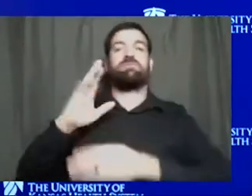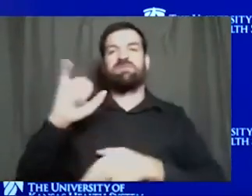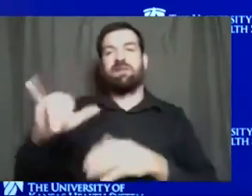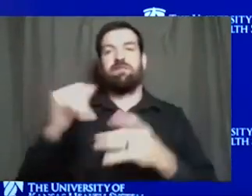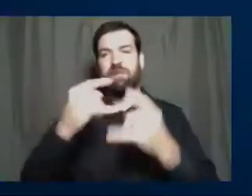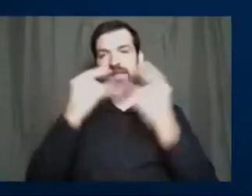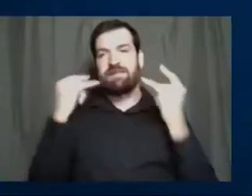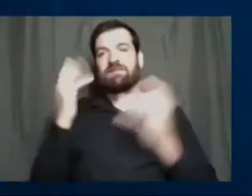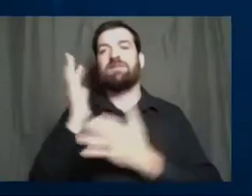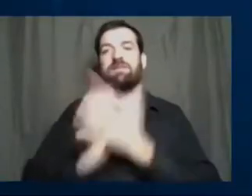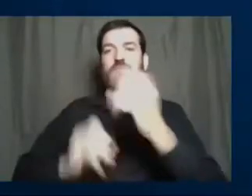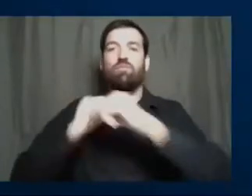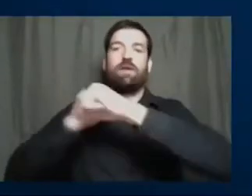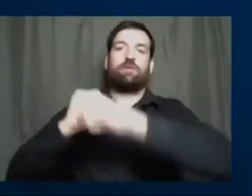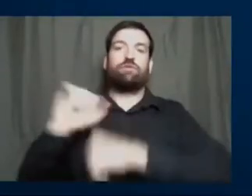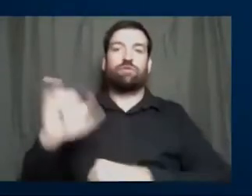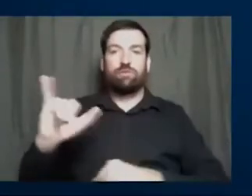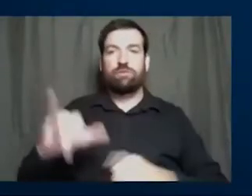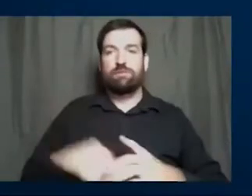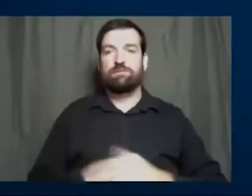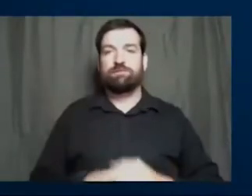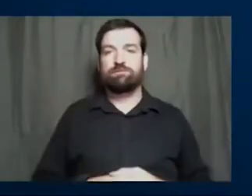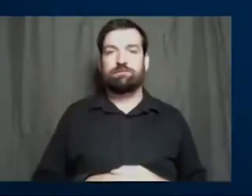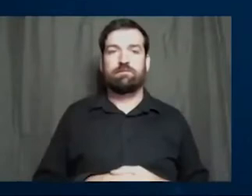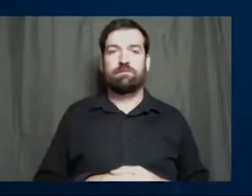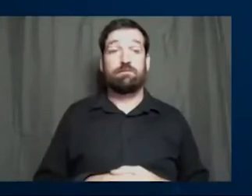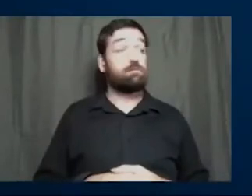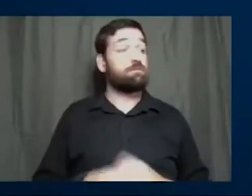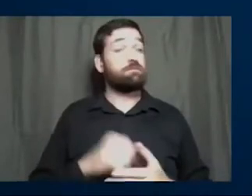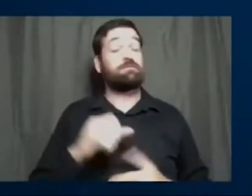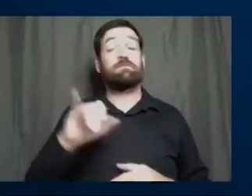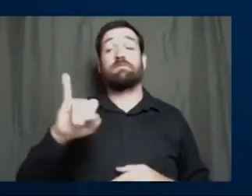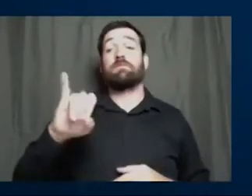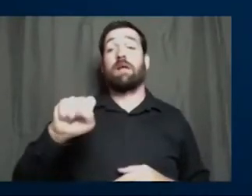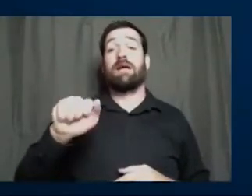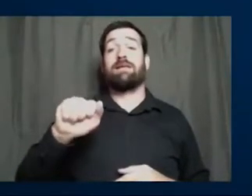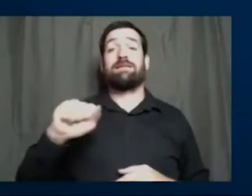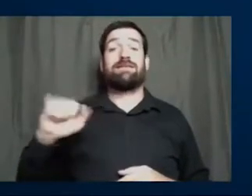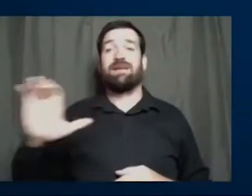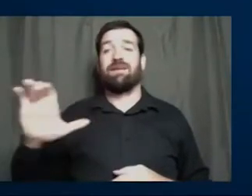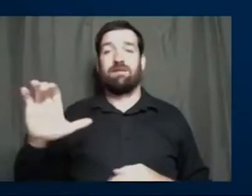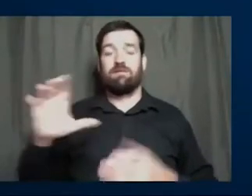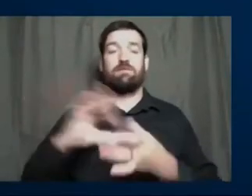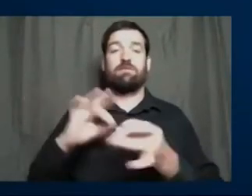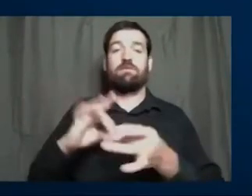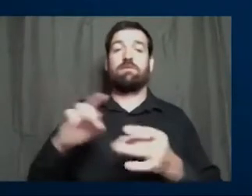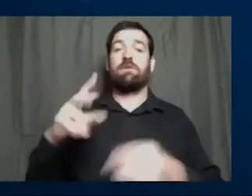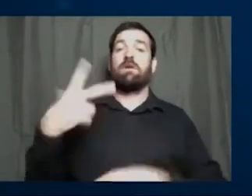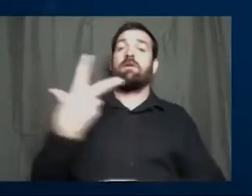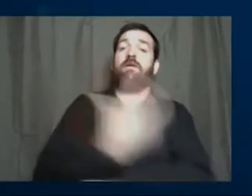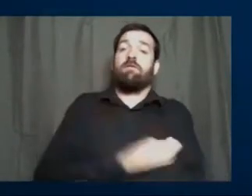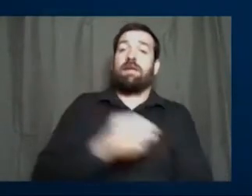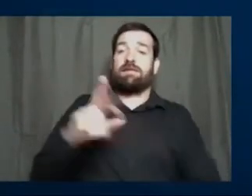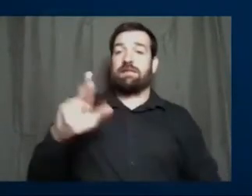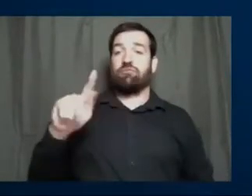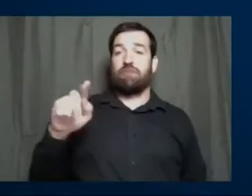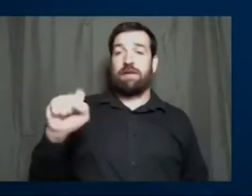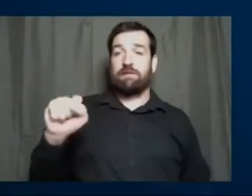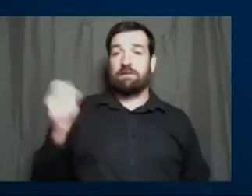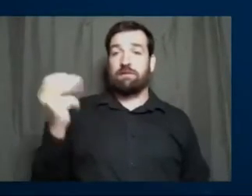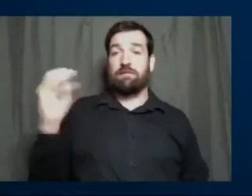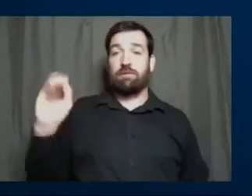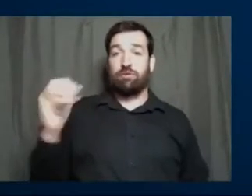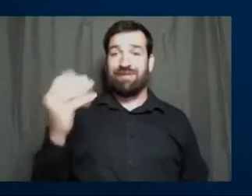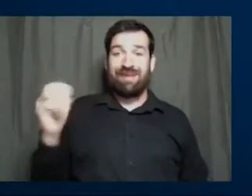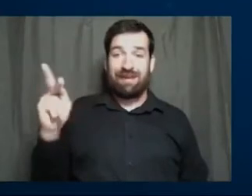as well. Bob? All right. Isaac says, I saw that vaccine rates in Missouri and Kansas have picked up